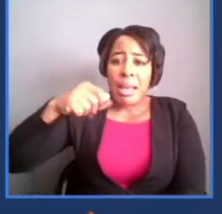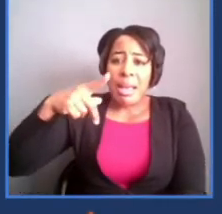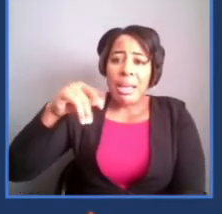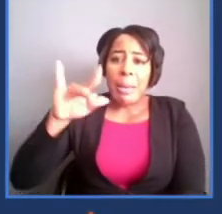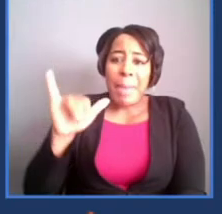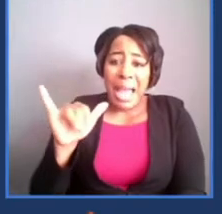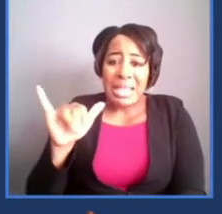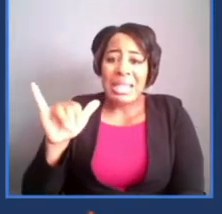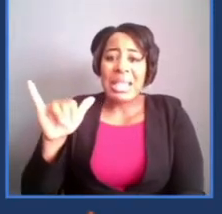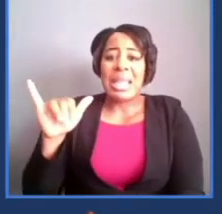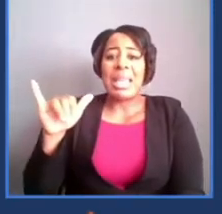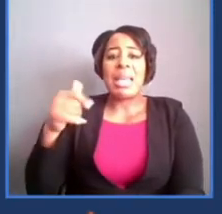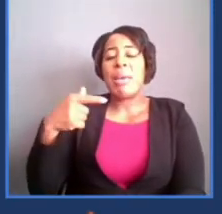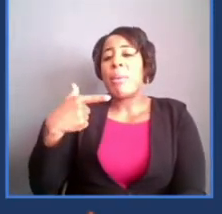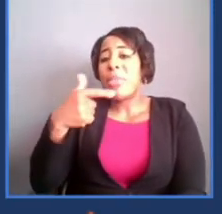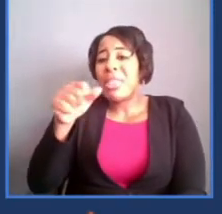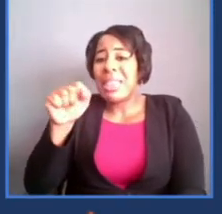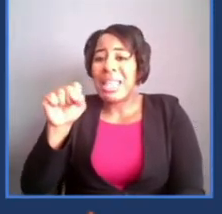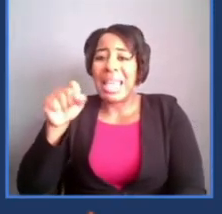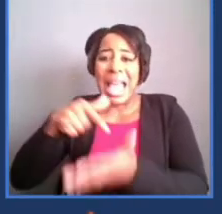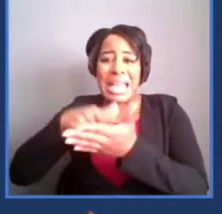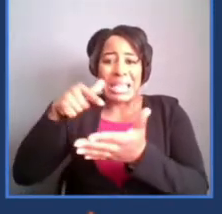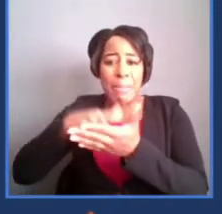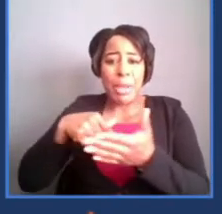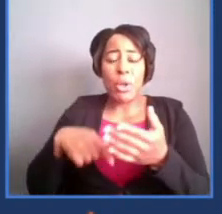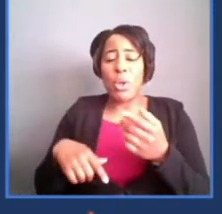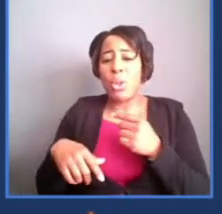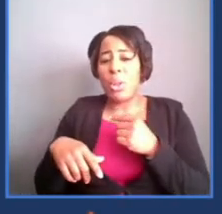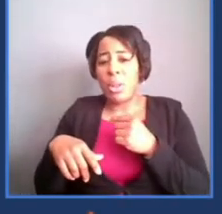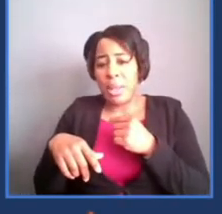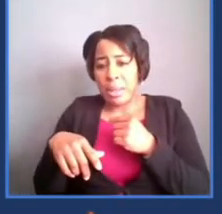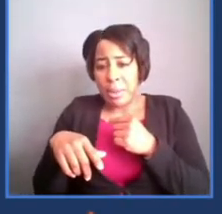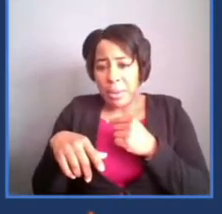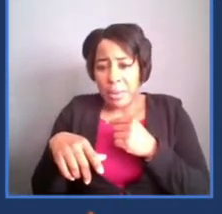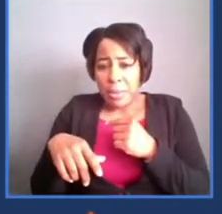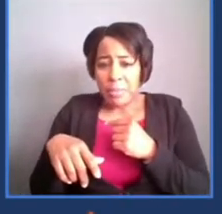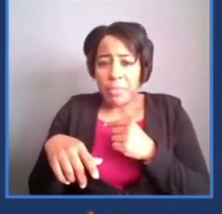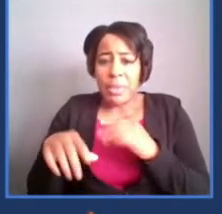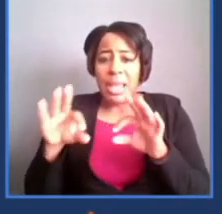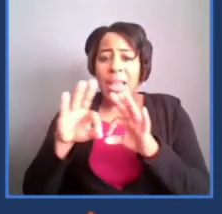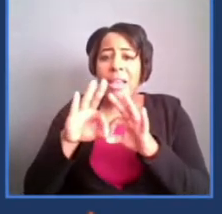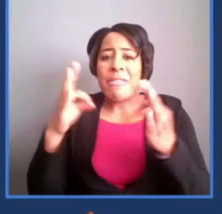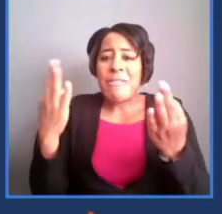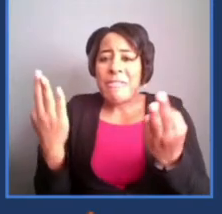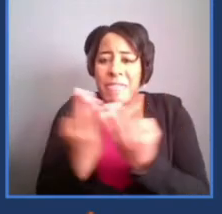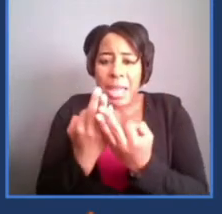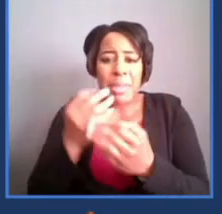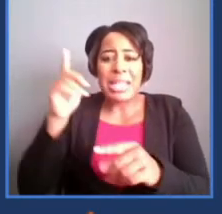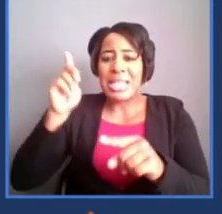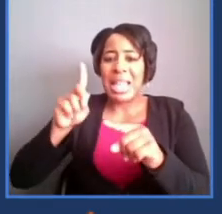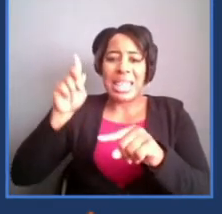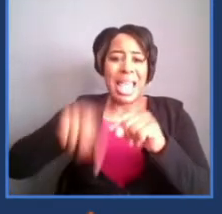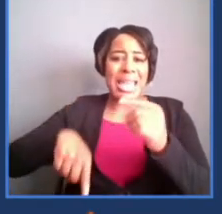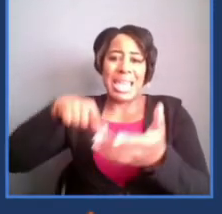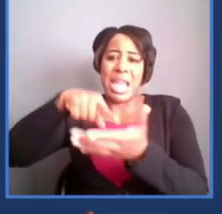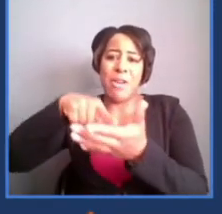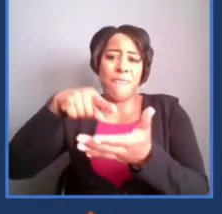Gas bill piling up. Credit cards maxed out. Families that can't afford childcare.